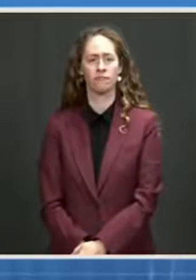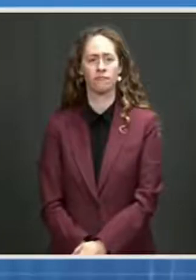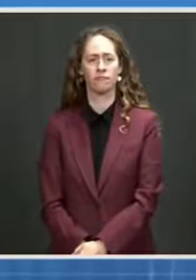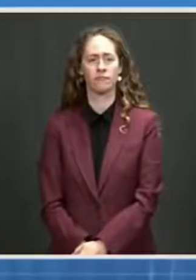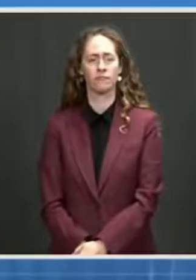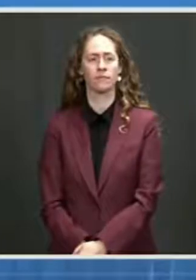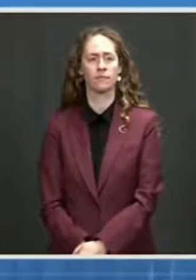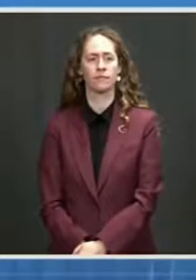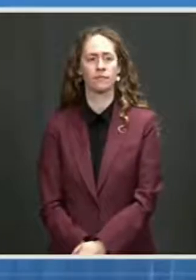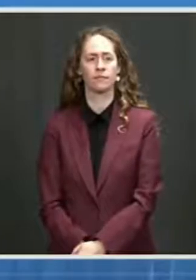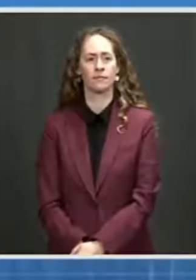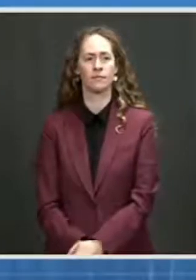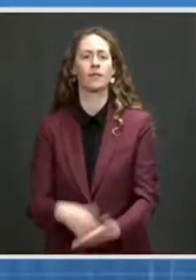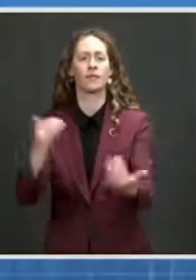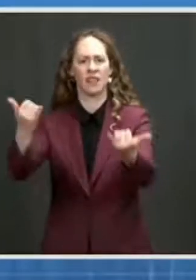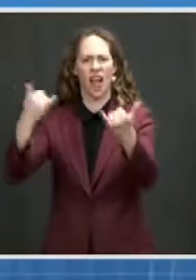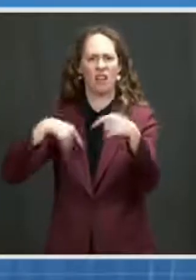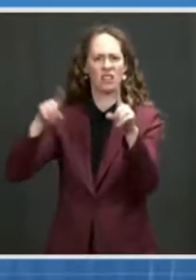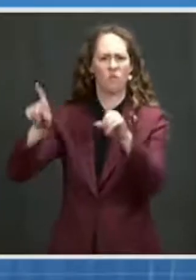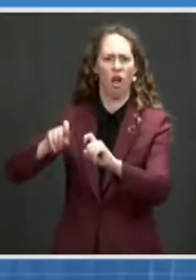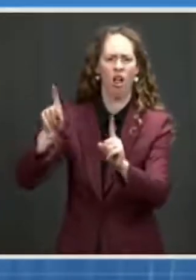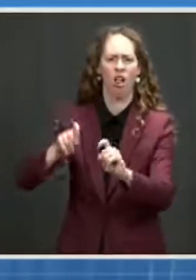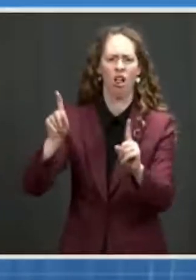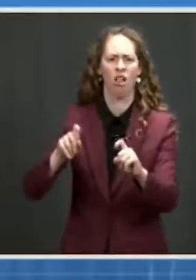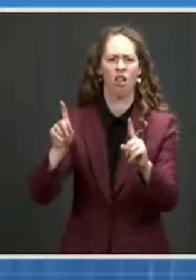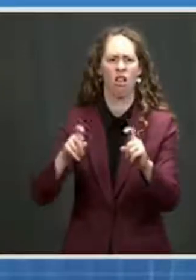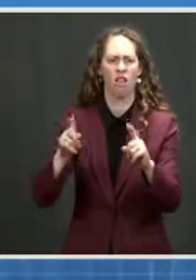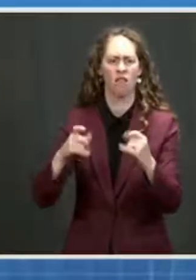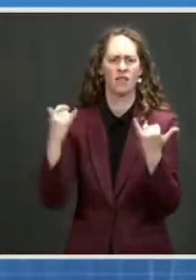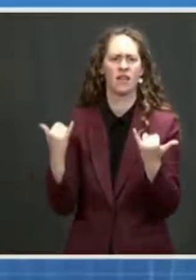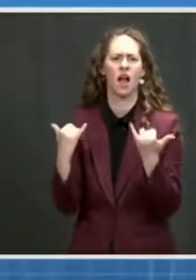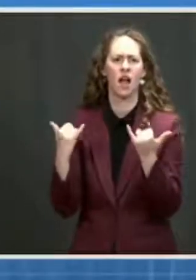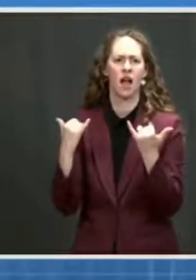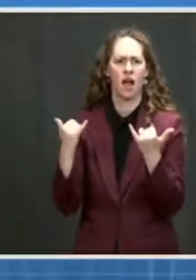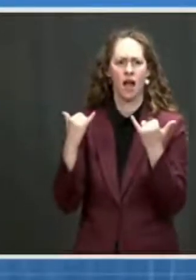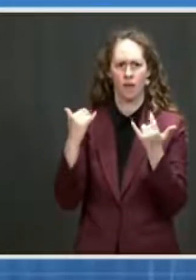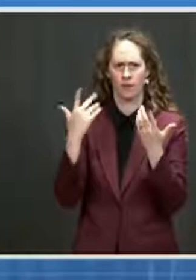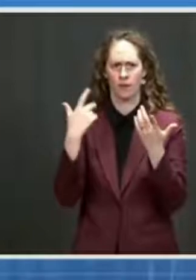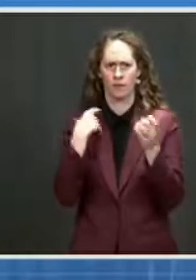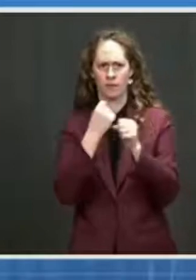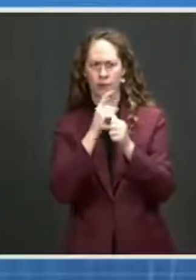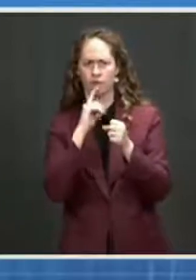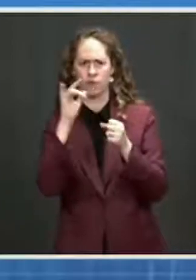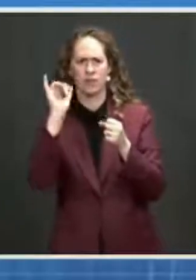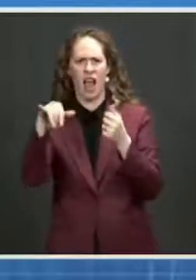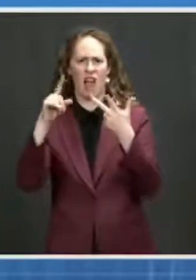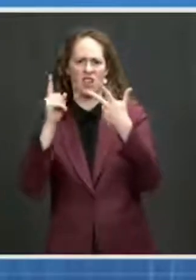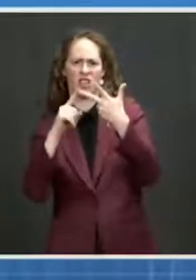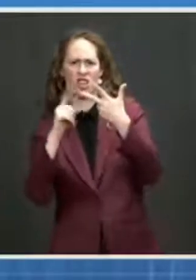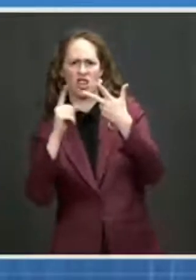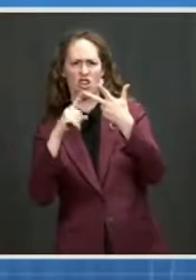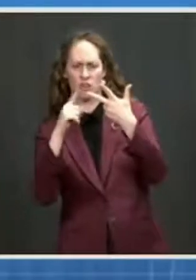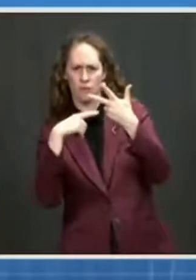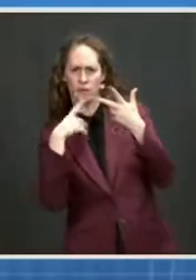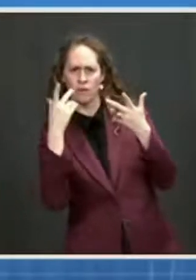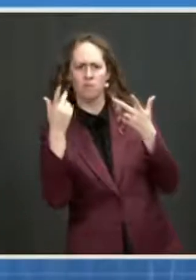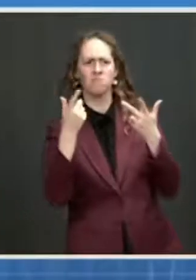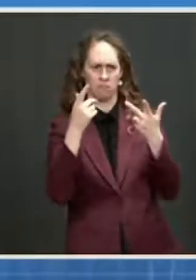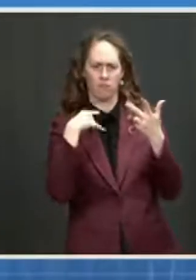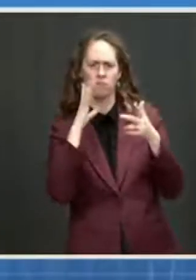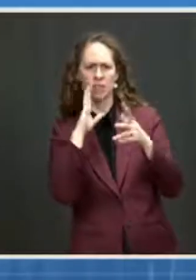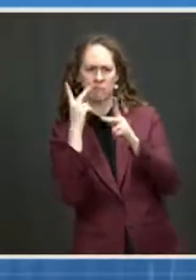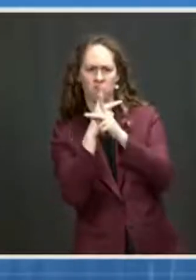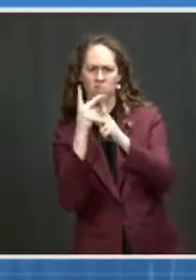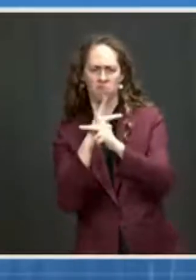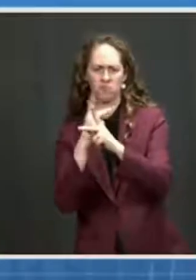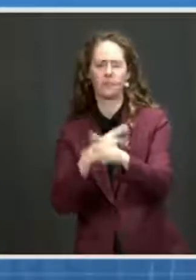specific boost. You know, we did it with others, but not that. Importantly, Jeannie, I want to point